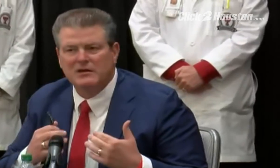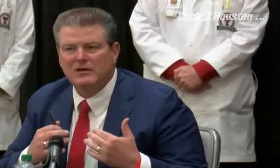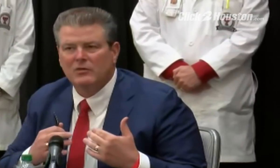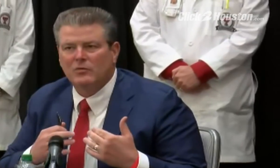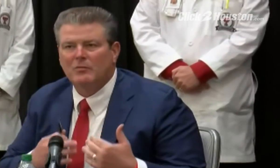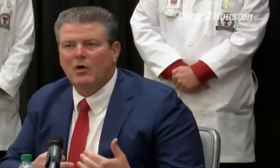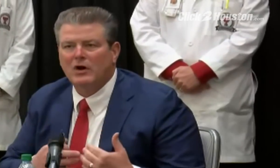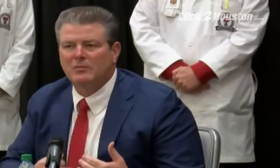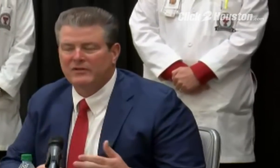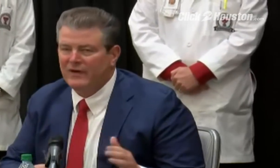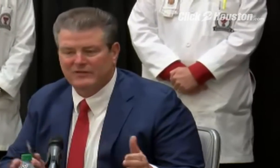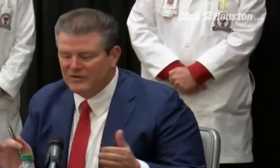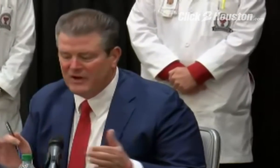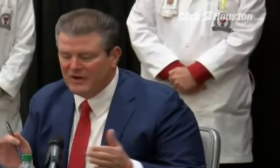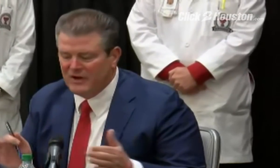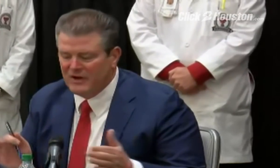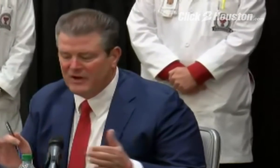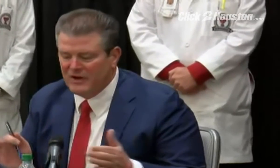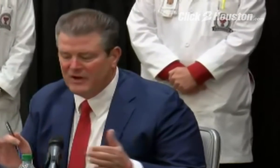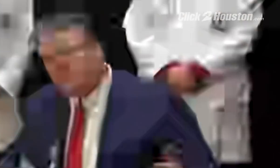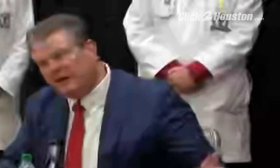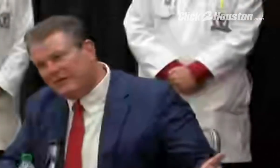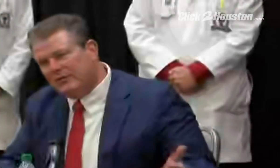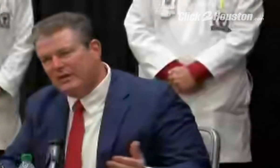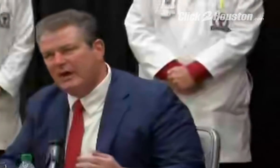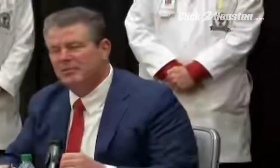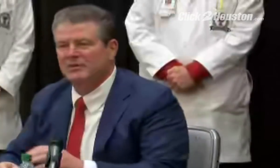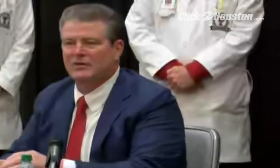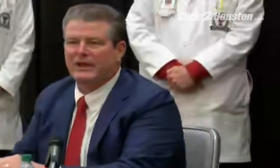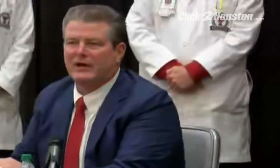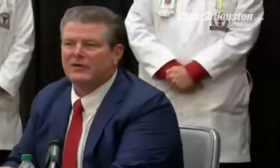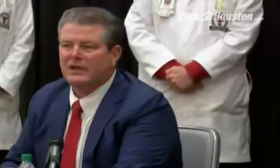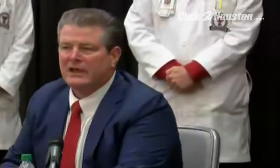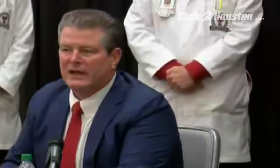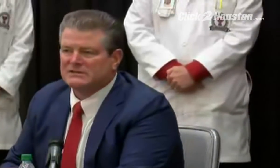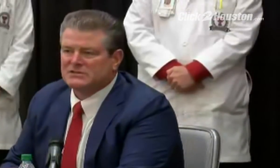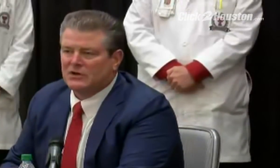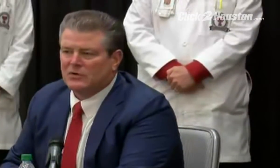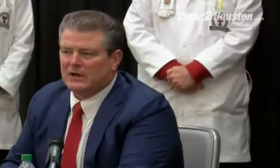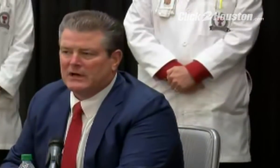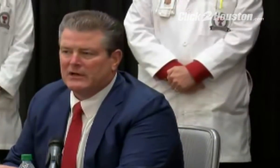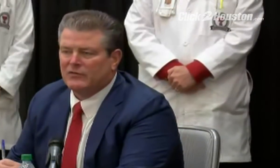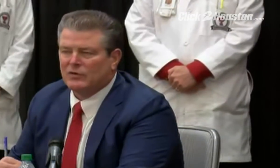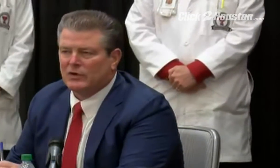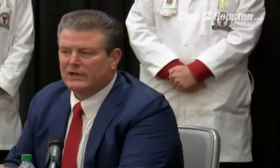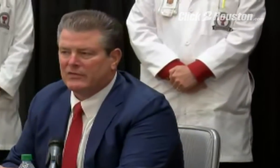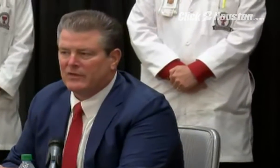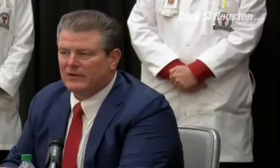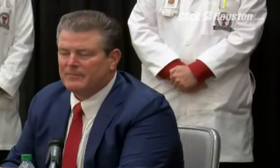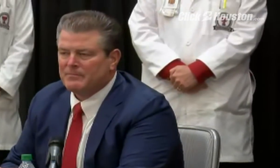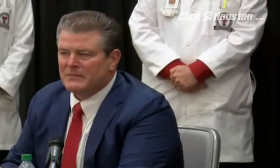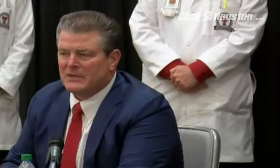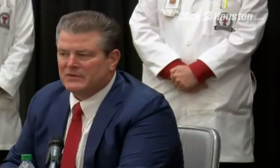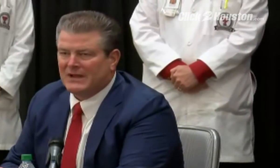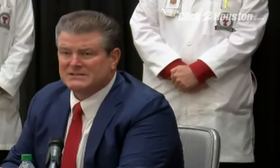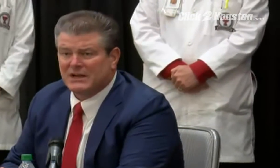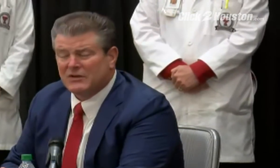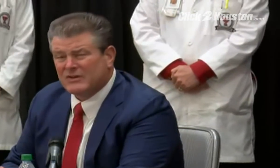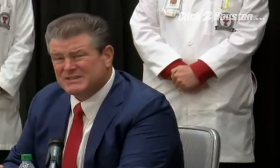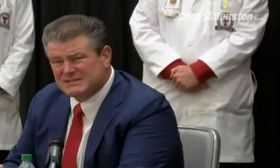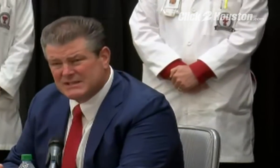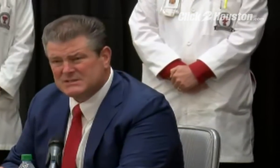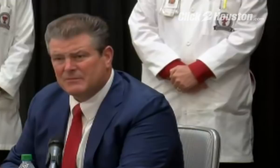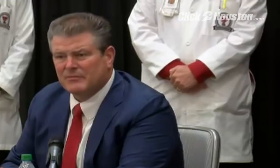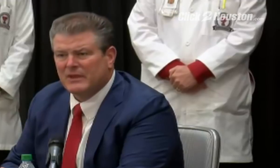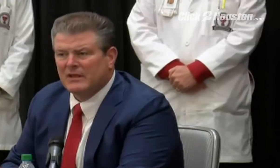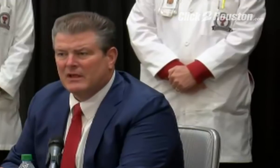been remarkably effective, not just this, but everything up until now. And so if you look at the Texas Tech